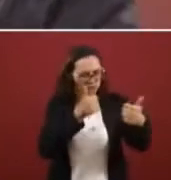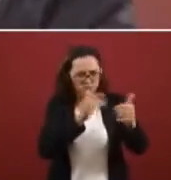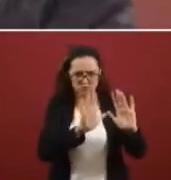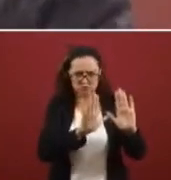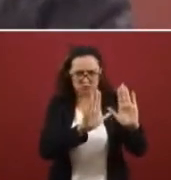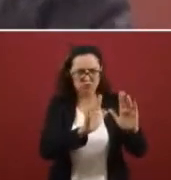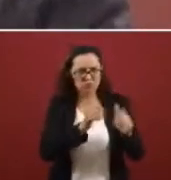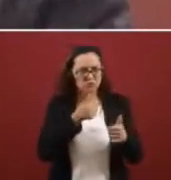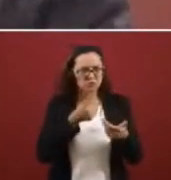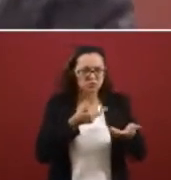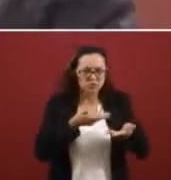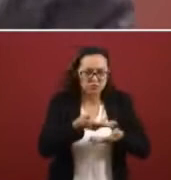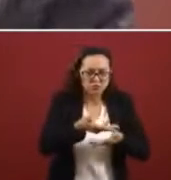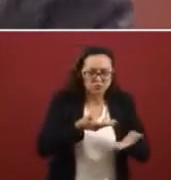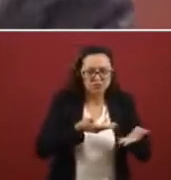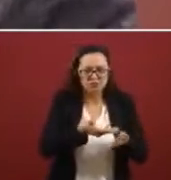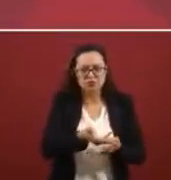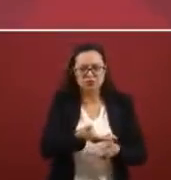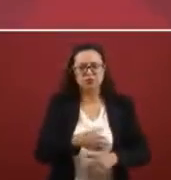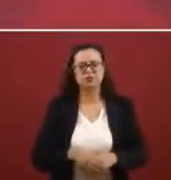to its autonomy,